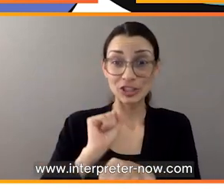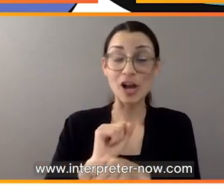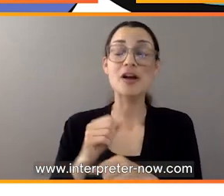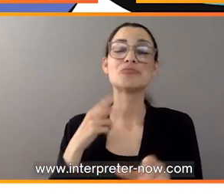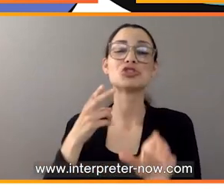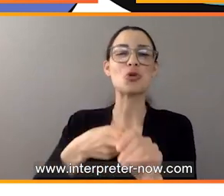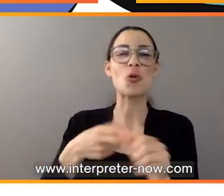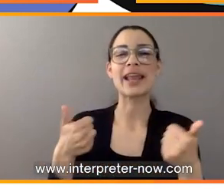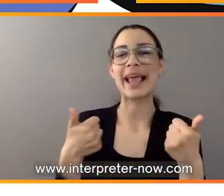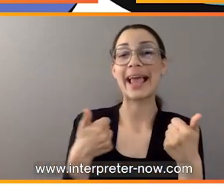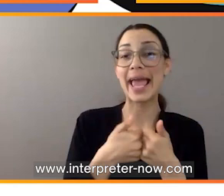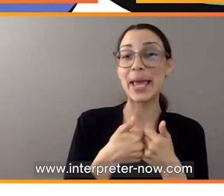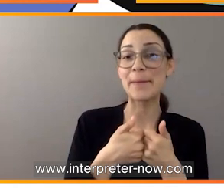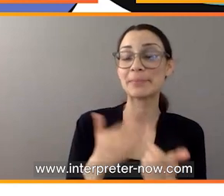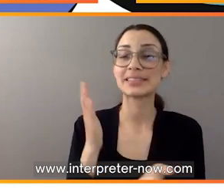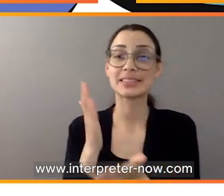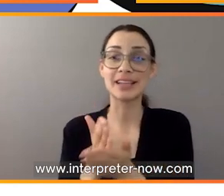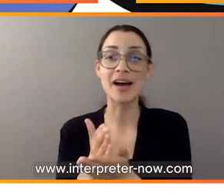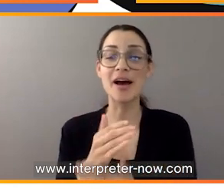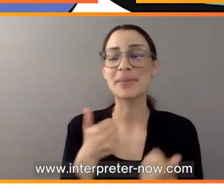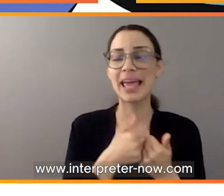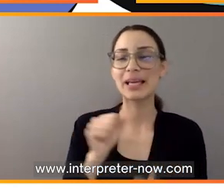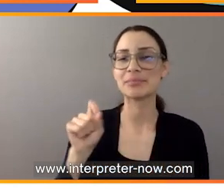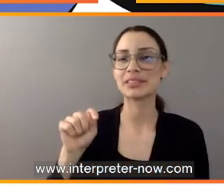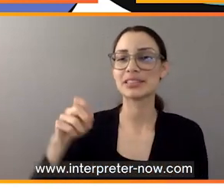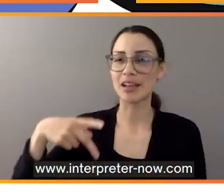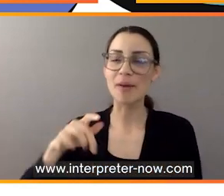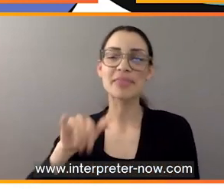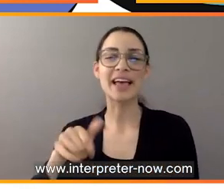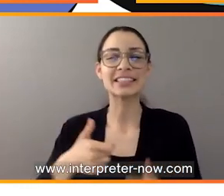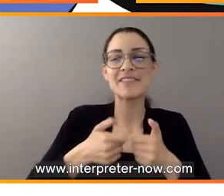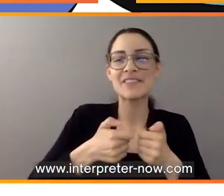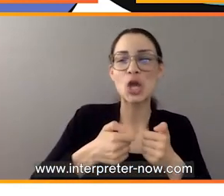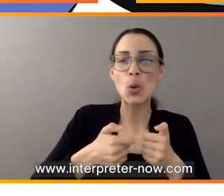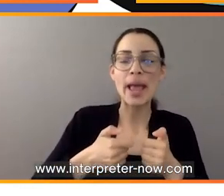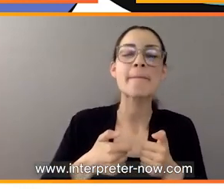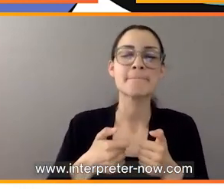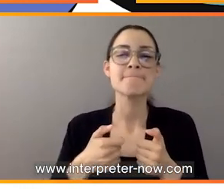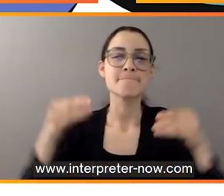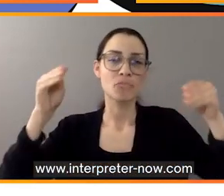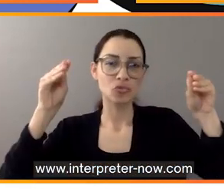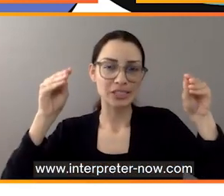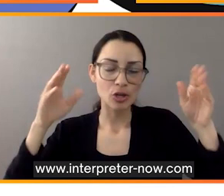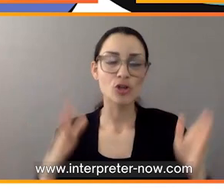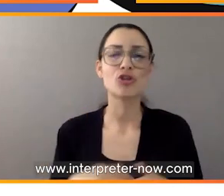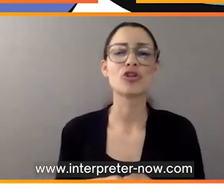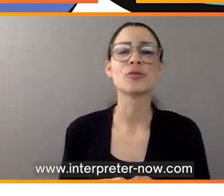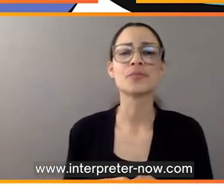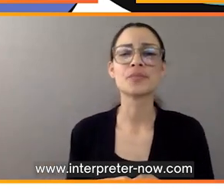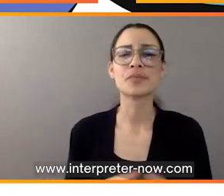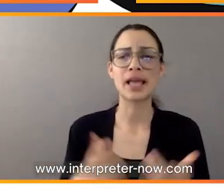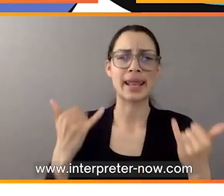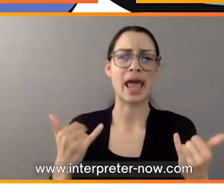box retailer. And I know it's changed today because of digital, but at the time the founders almost got purchased by their